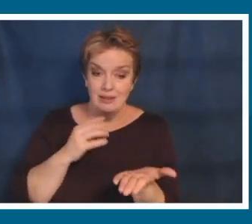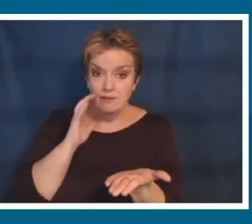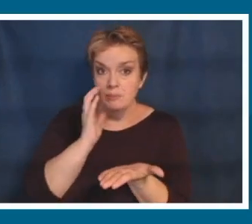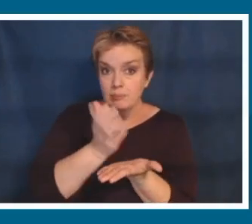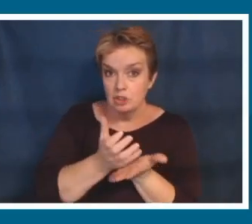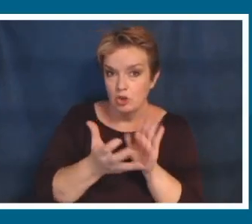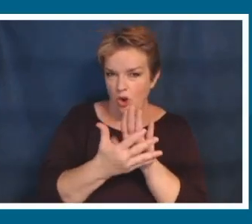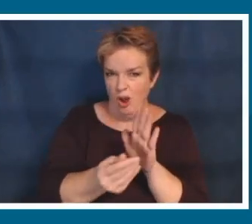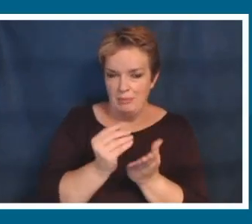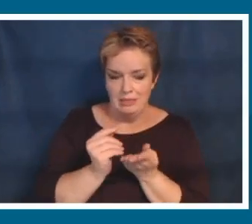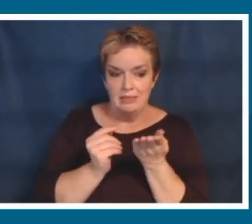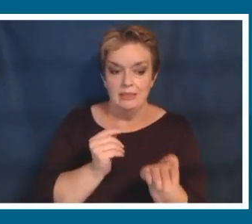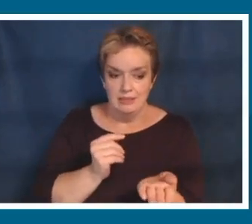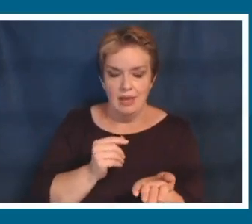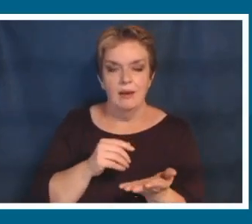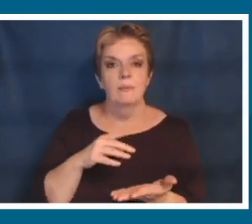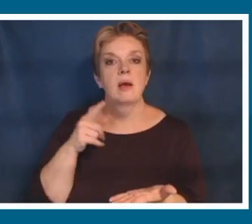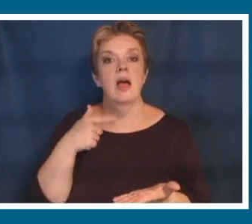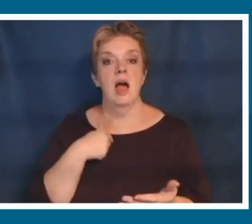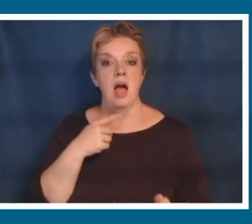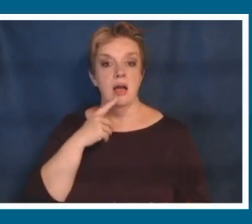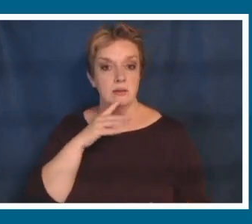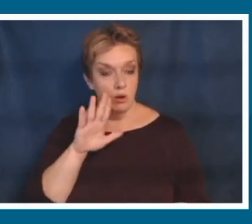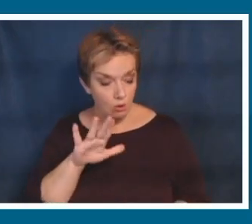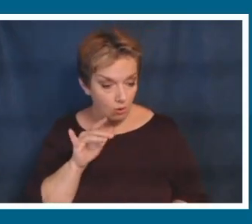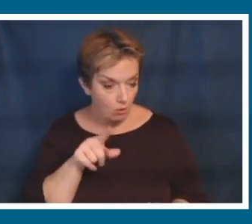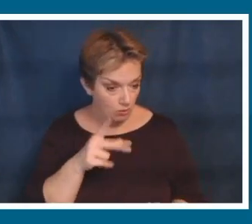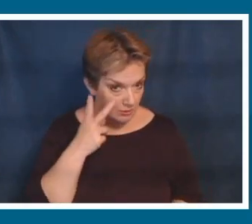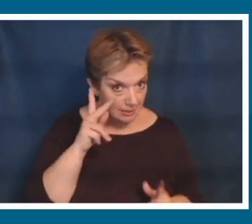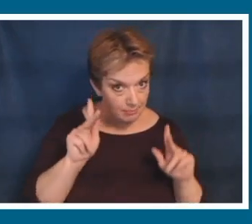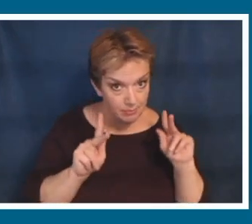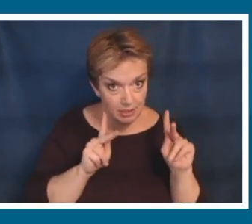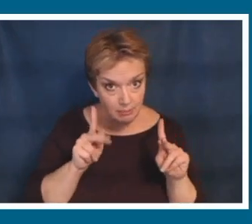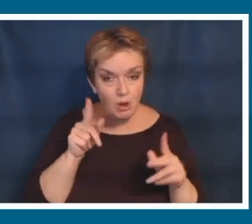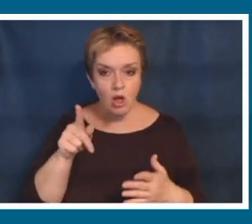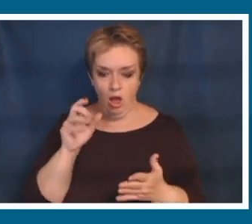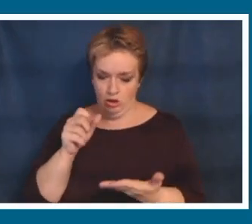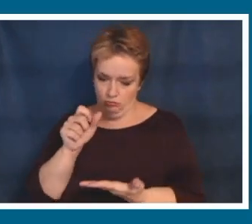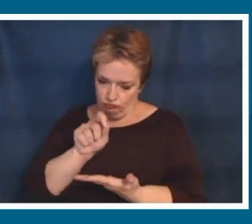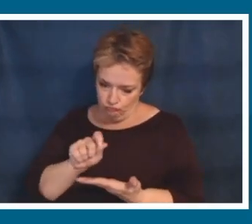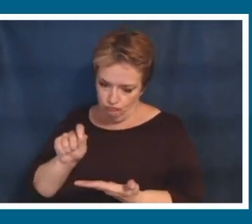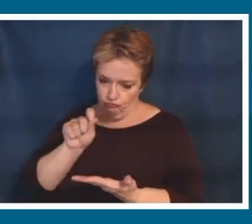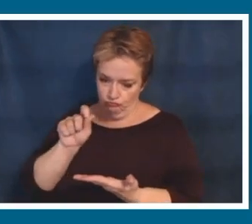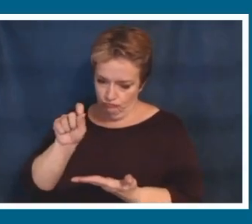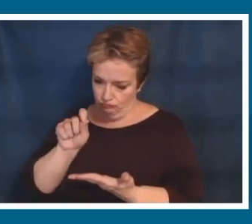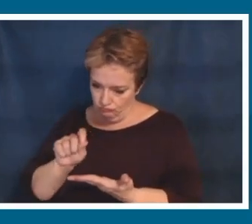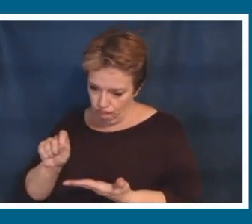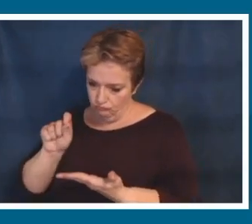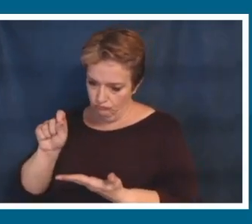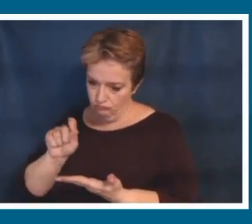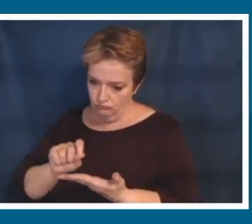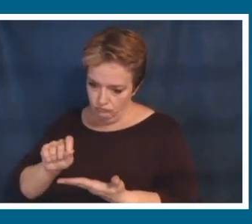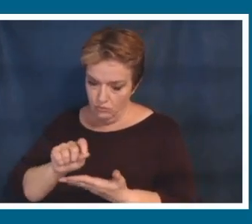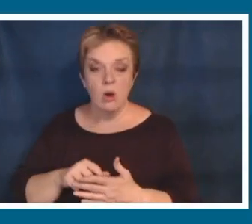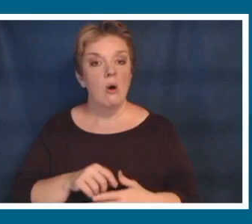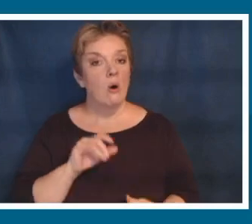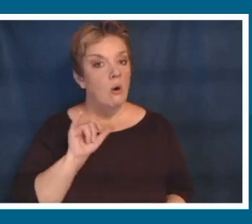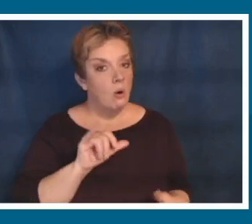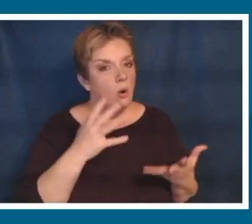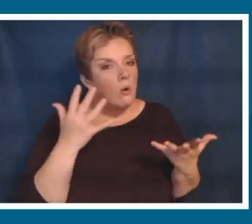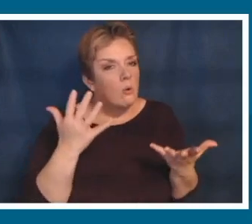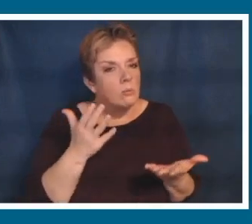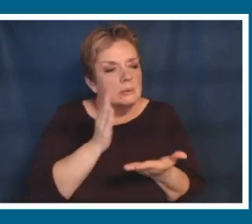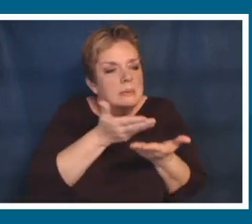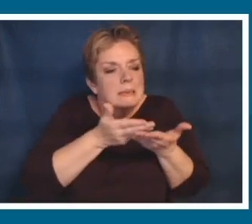So, what people do you see? What are some objects that tell us something about the